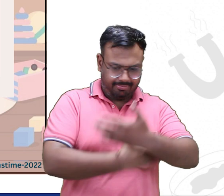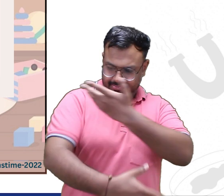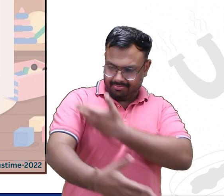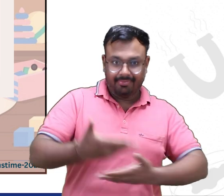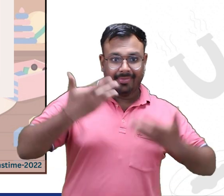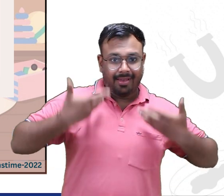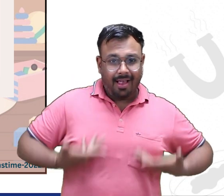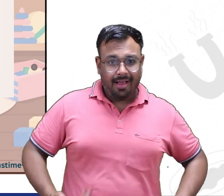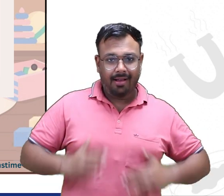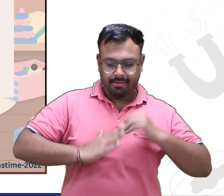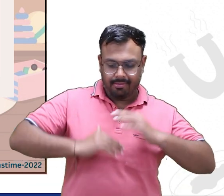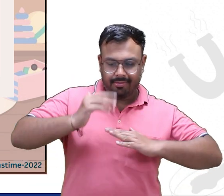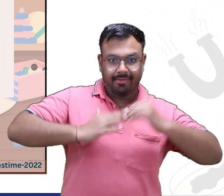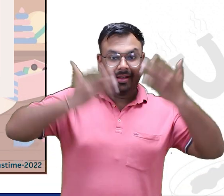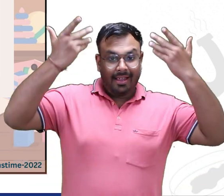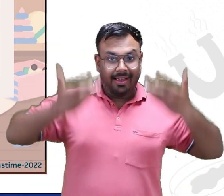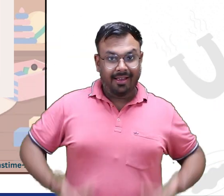Building blocks of life.